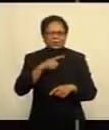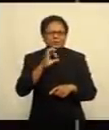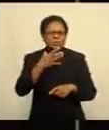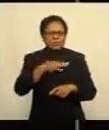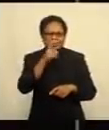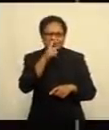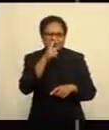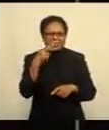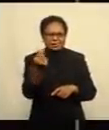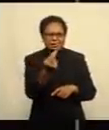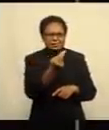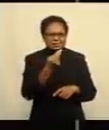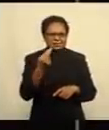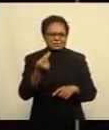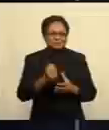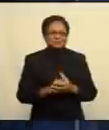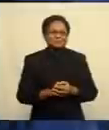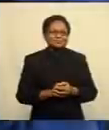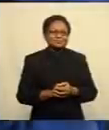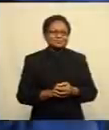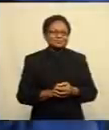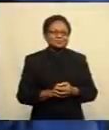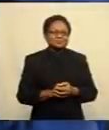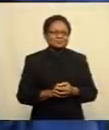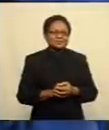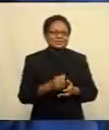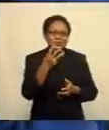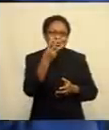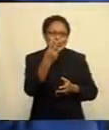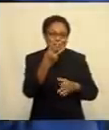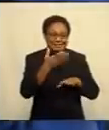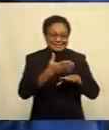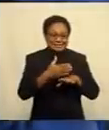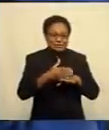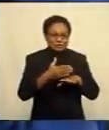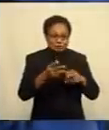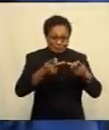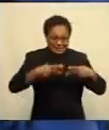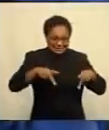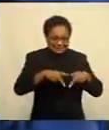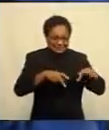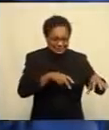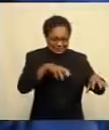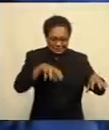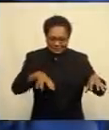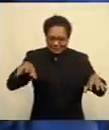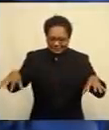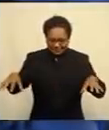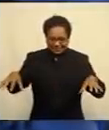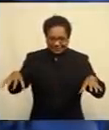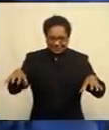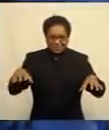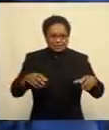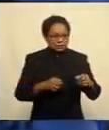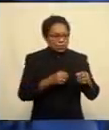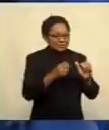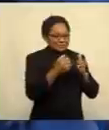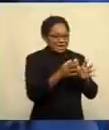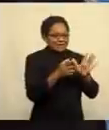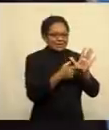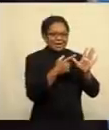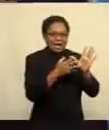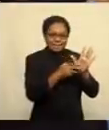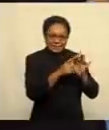unnecessarily. Kritika Kumar reports. The 3 new containment zones stretch from Wainandoi to Longani Village in Tailevu. It begins